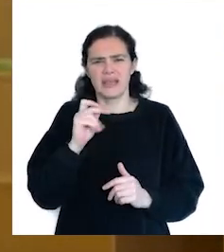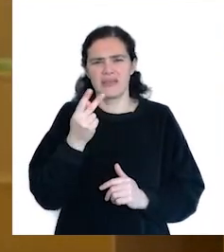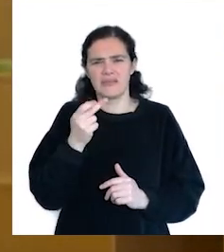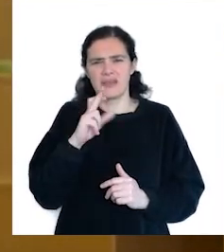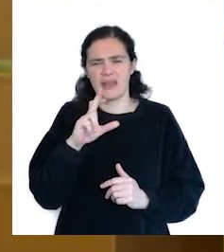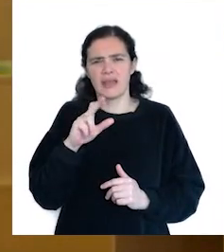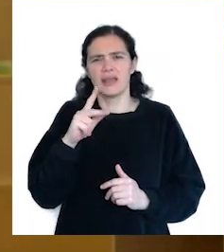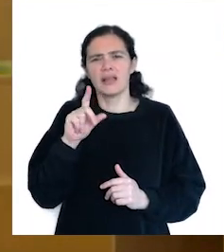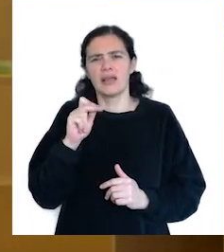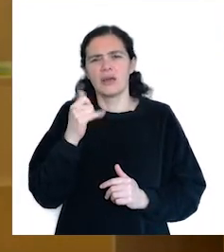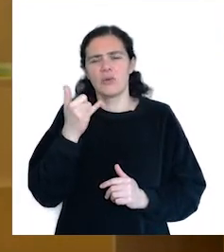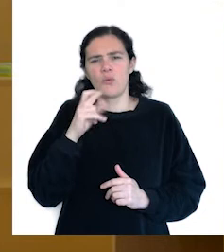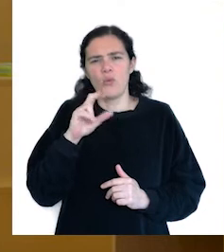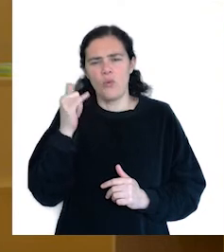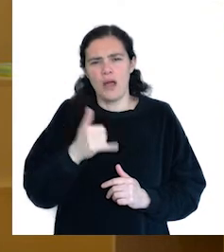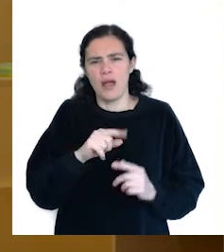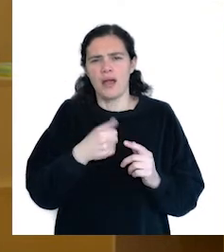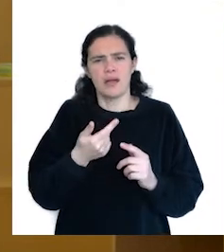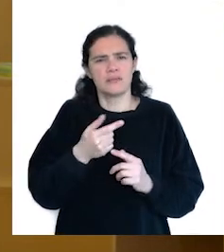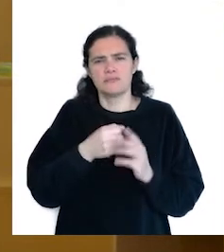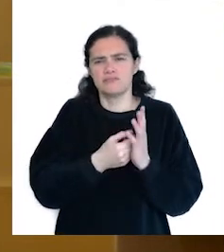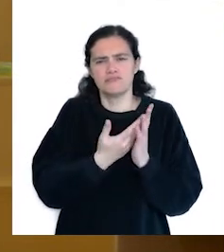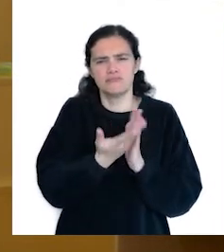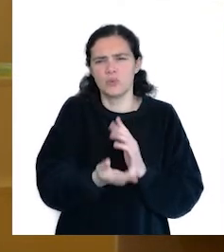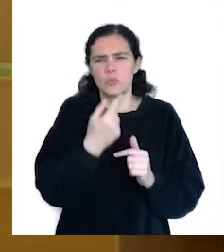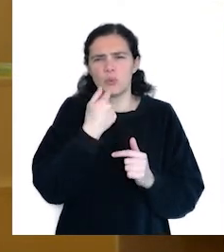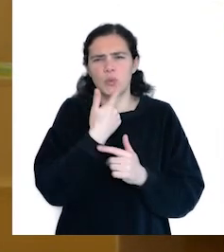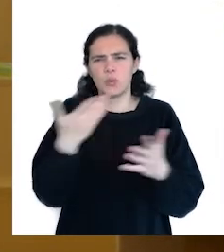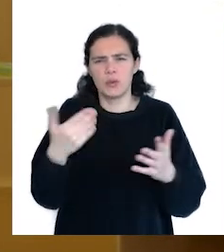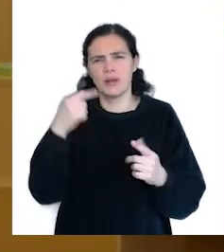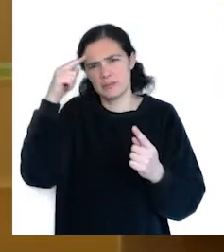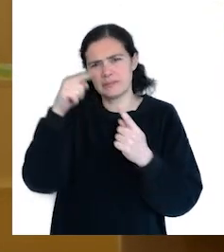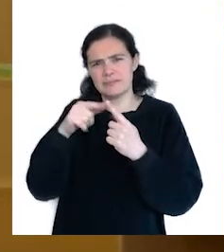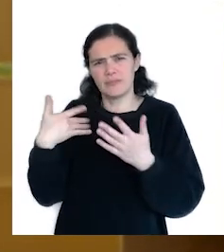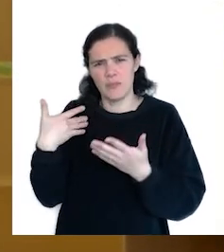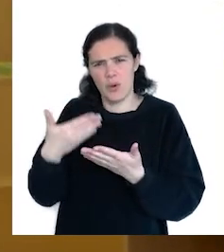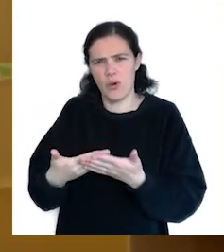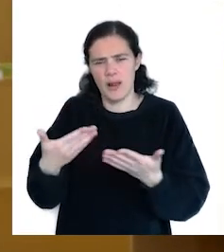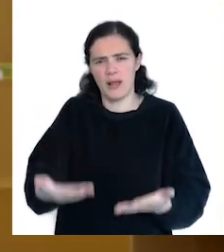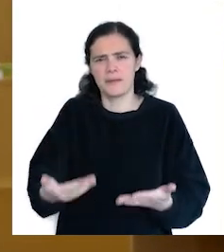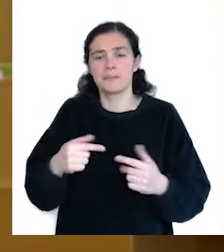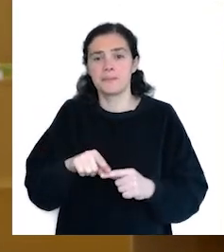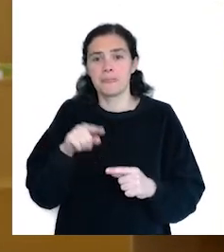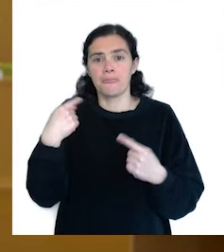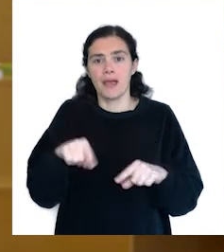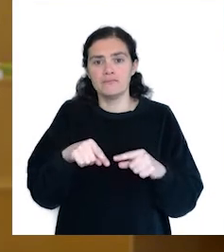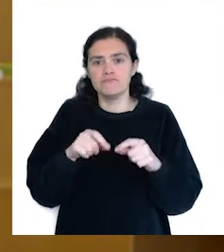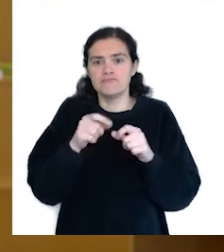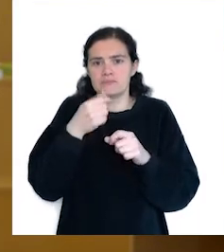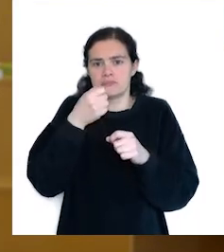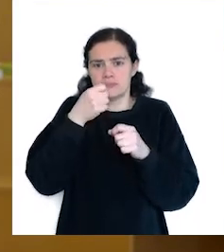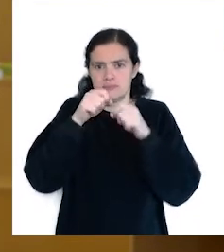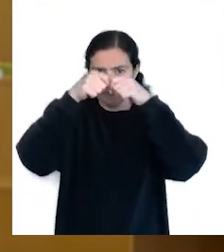dance, Xavier Leroy, Emmanuel Ruin, Esther Salmon to go to the present. You have